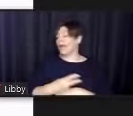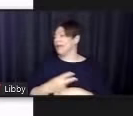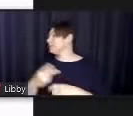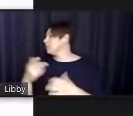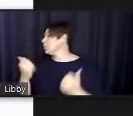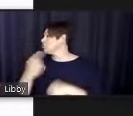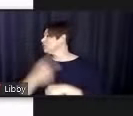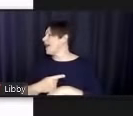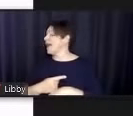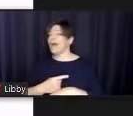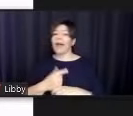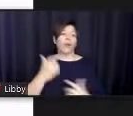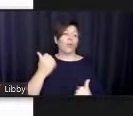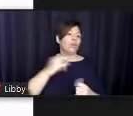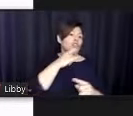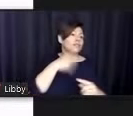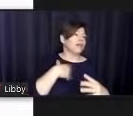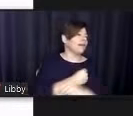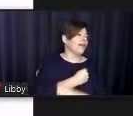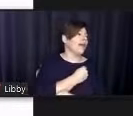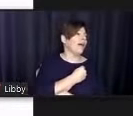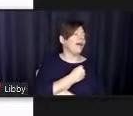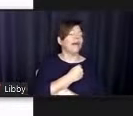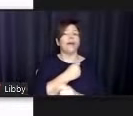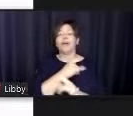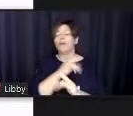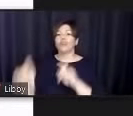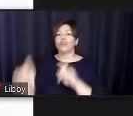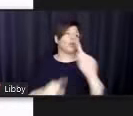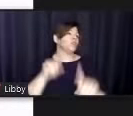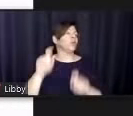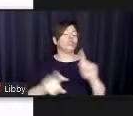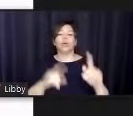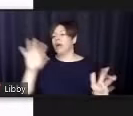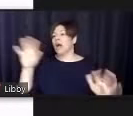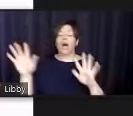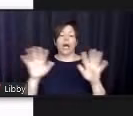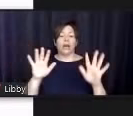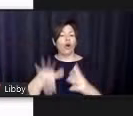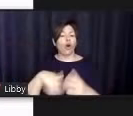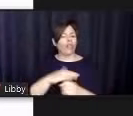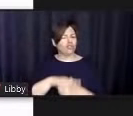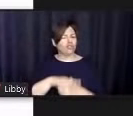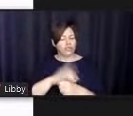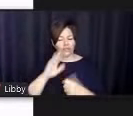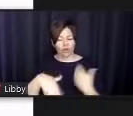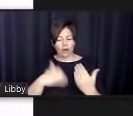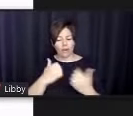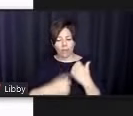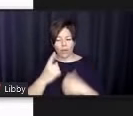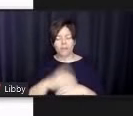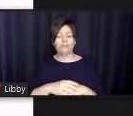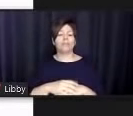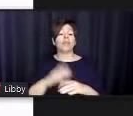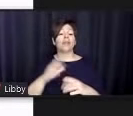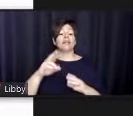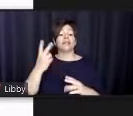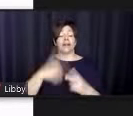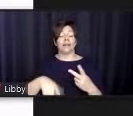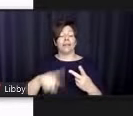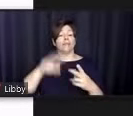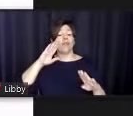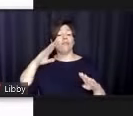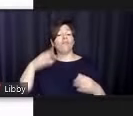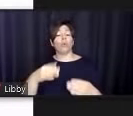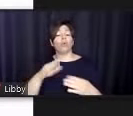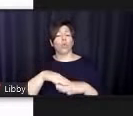Which kids am I going to get? How are we going to get? Just be compassionate with all the stresses of people. Second, focus on the laws. Pay